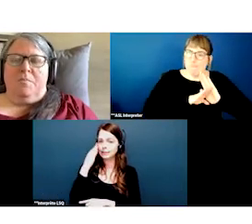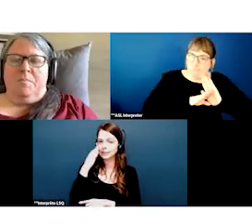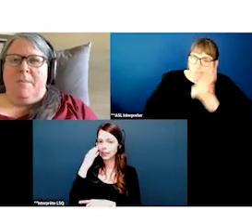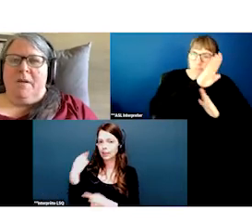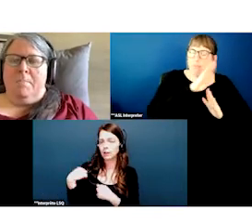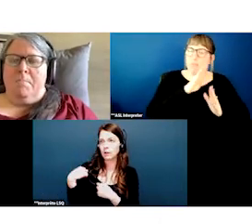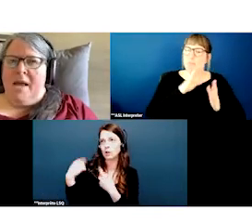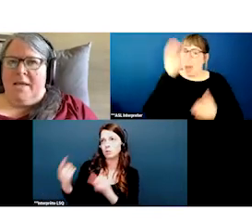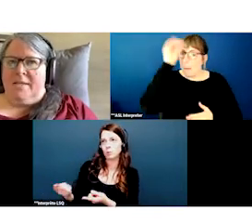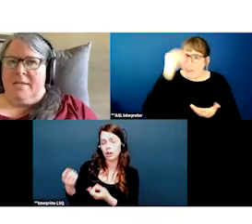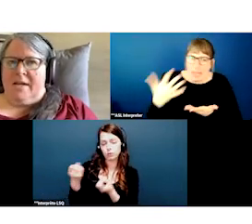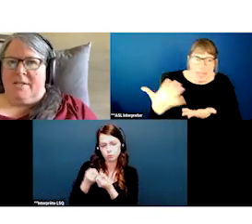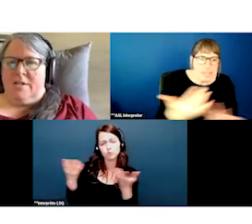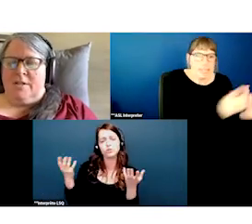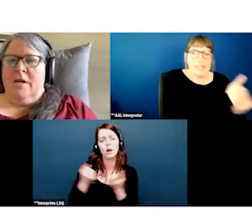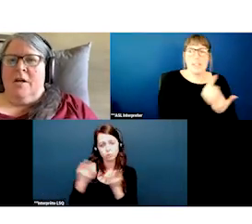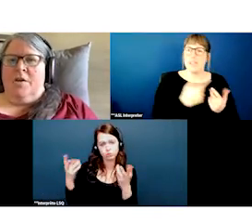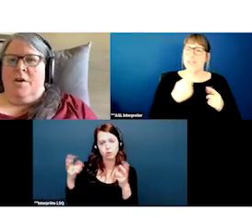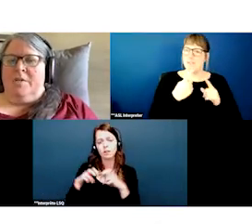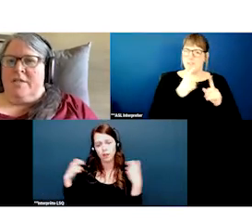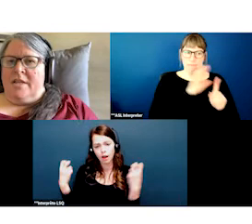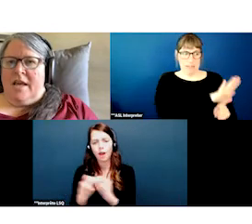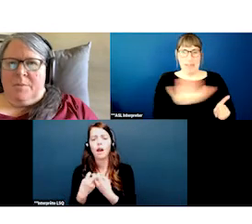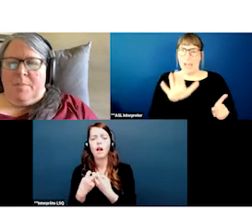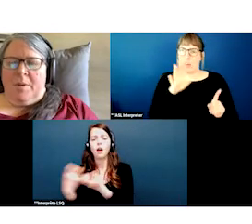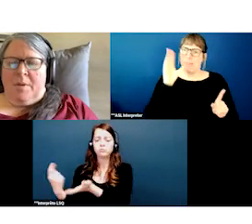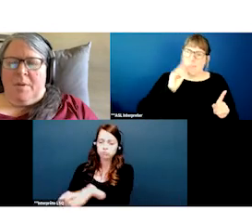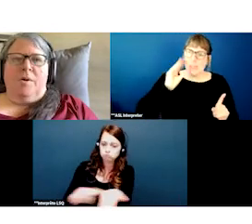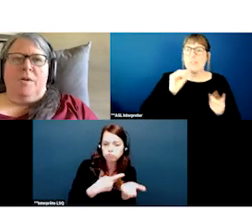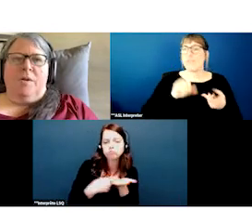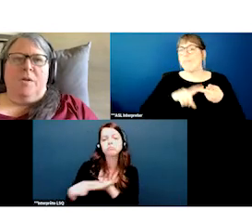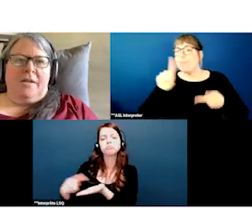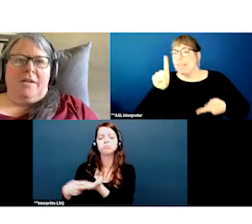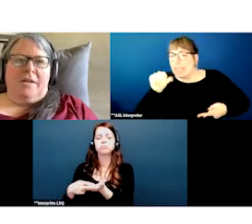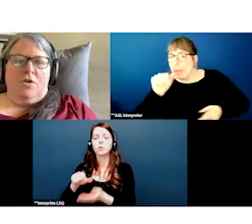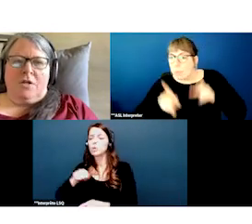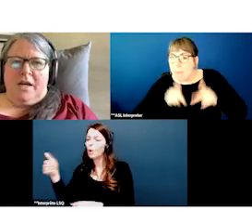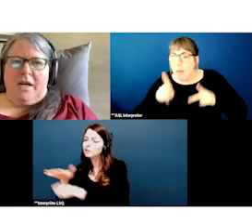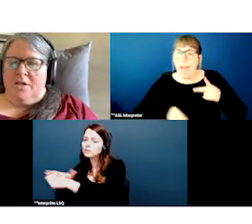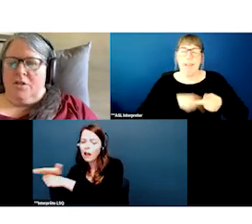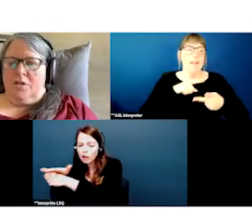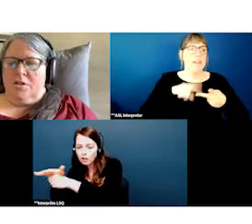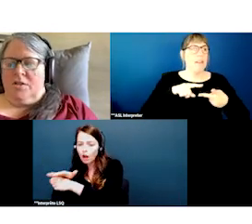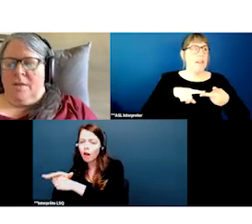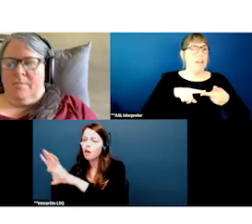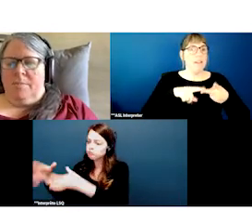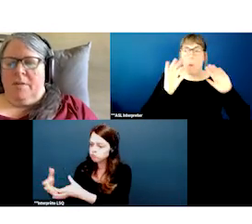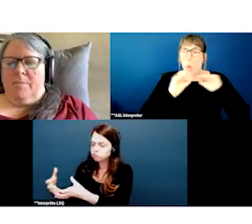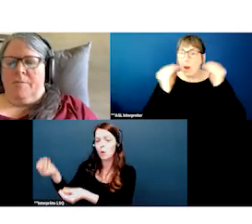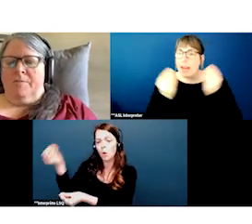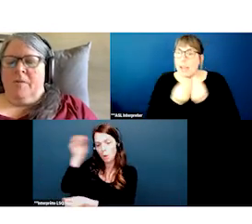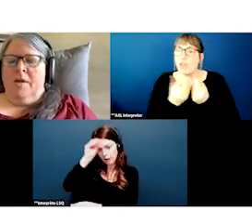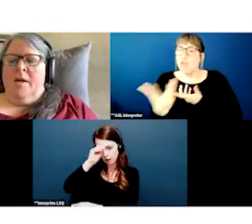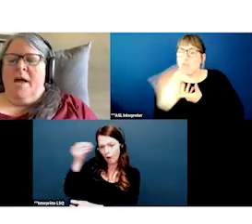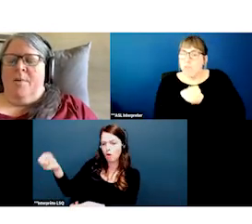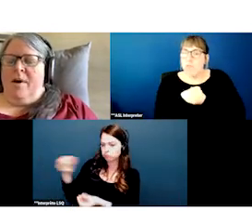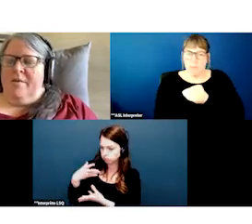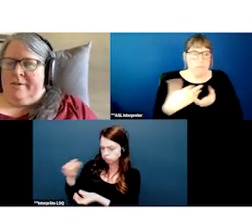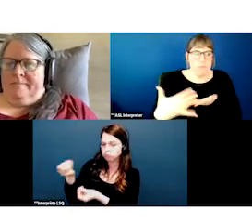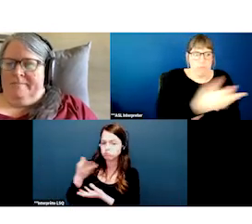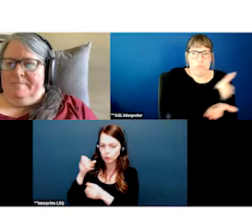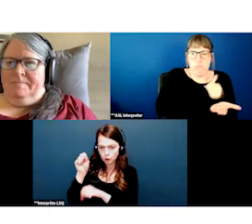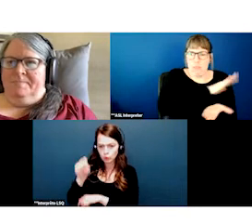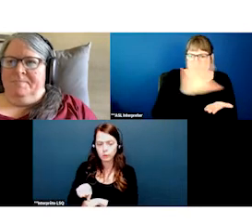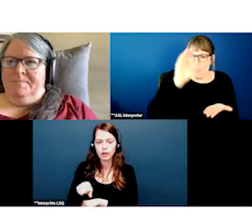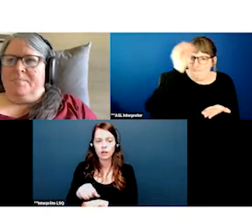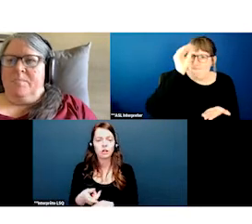of people in many sectors, disabled people and organizations of disabled people.